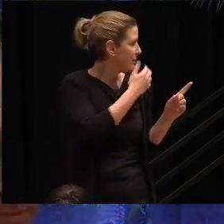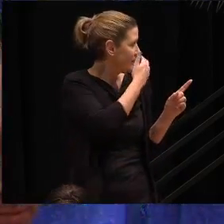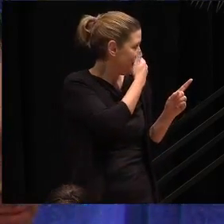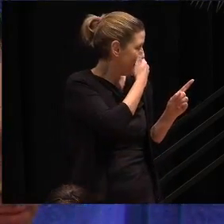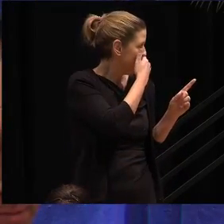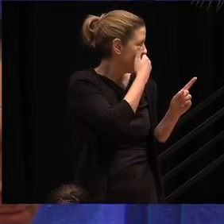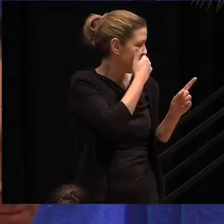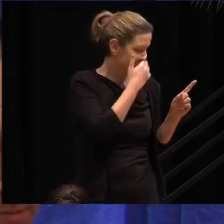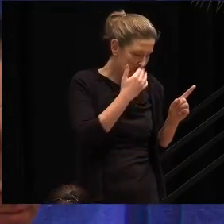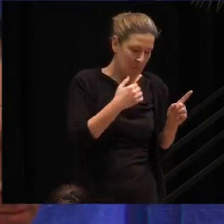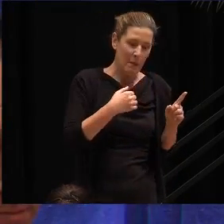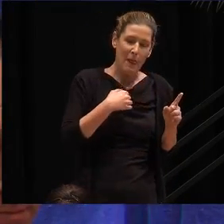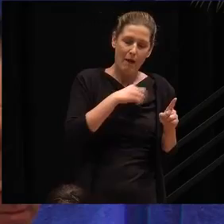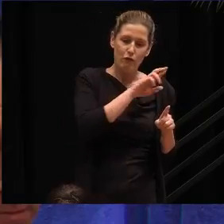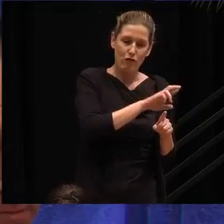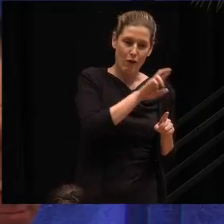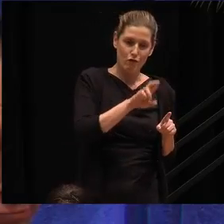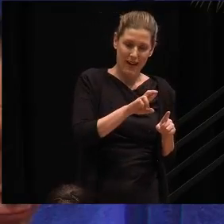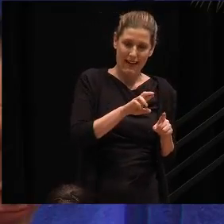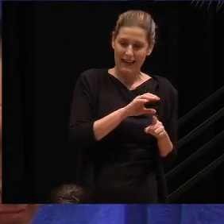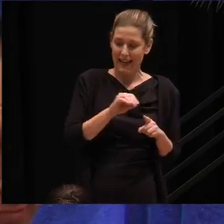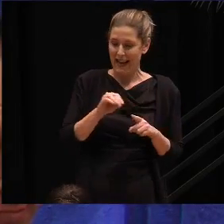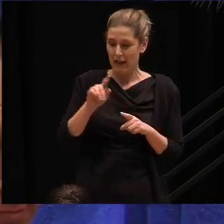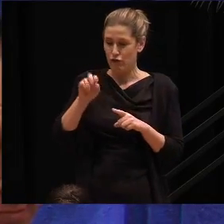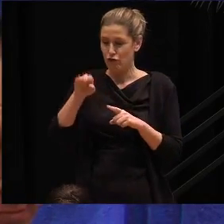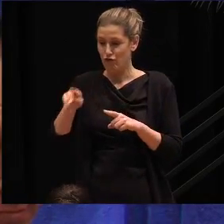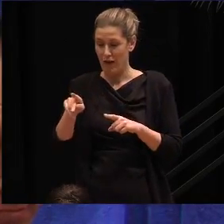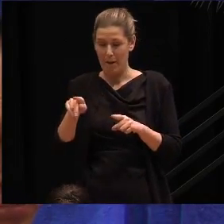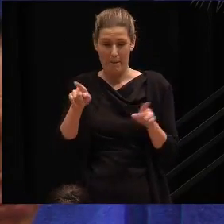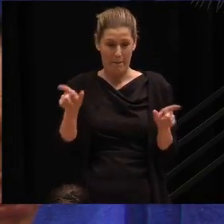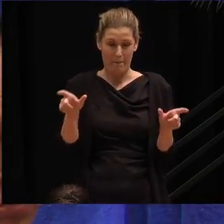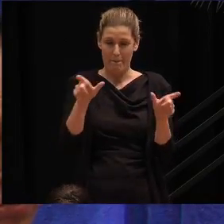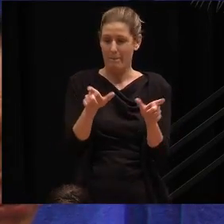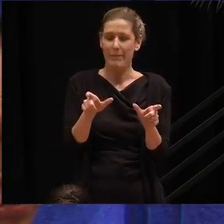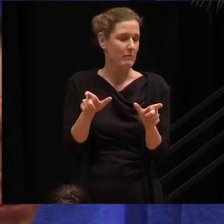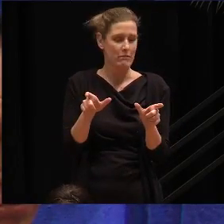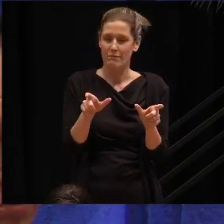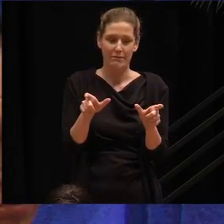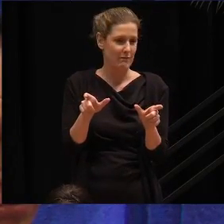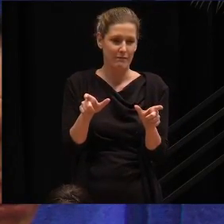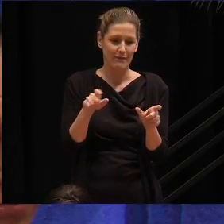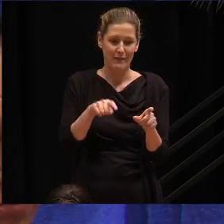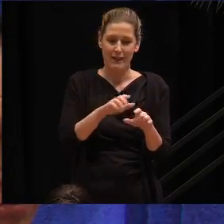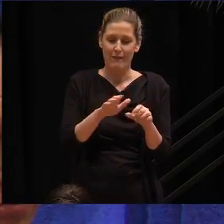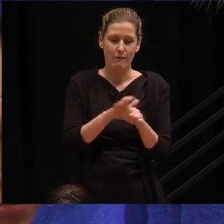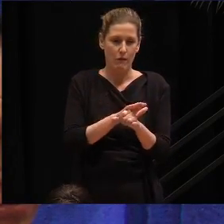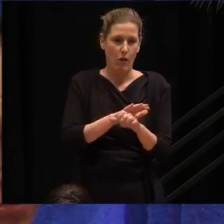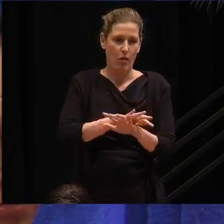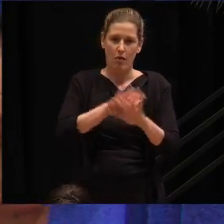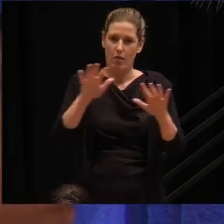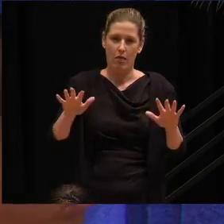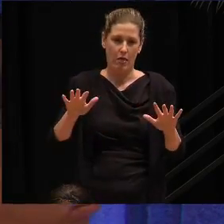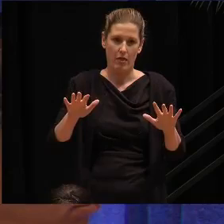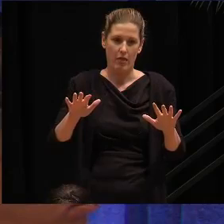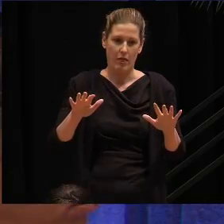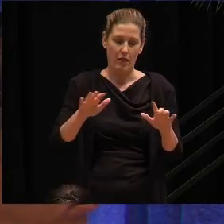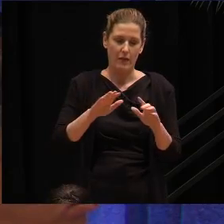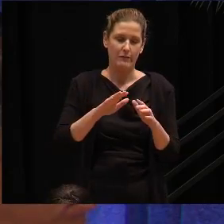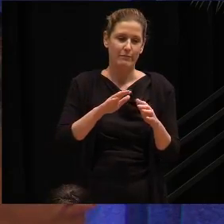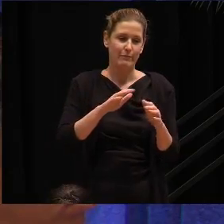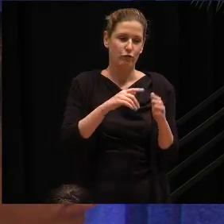Ronald Reagan and Donald Trump in the same even sentence. These two leaders present completely different visions of the Republican